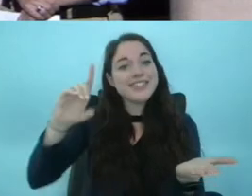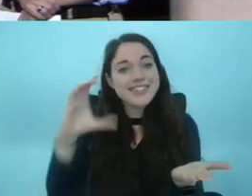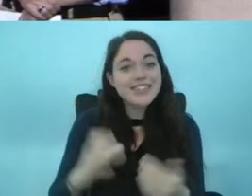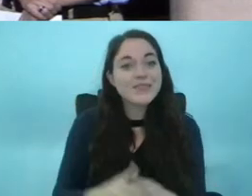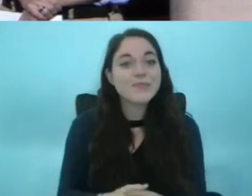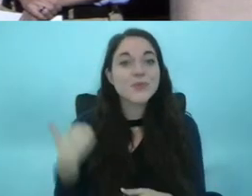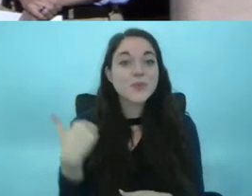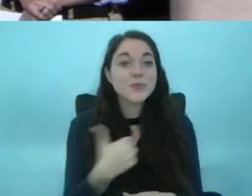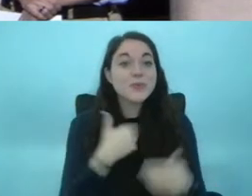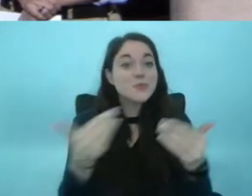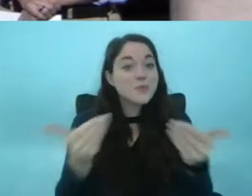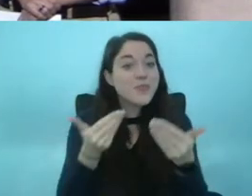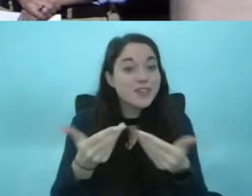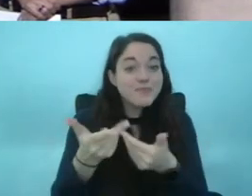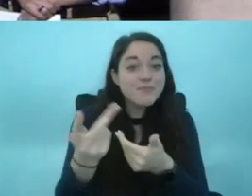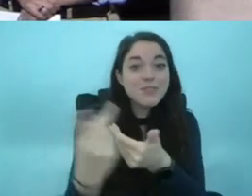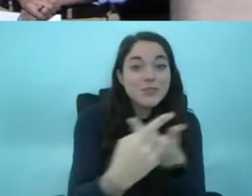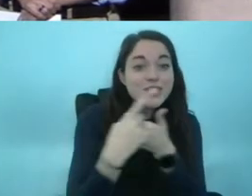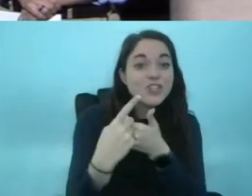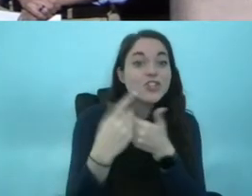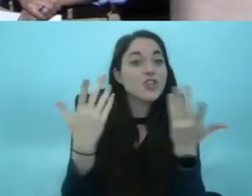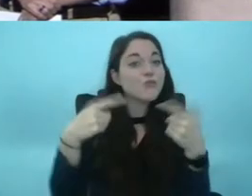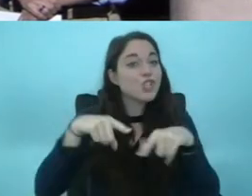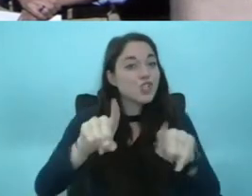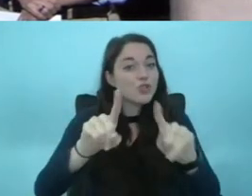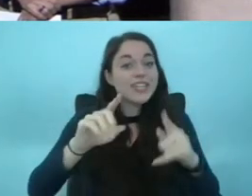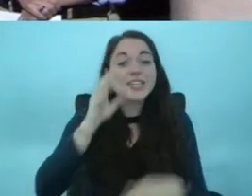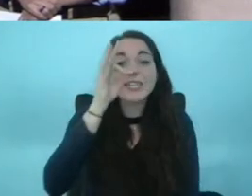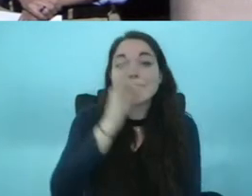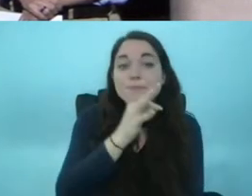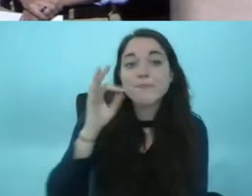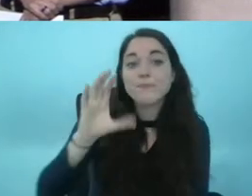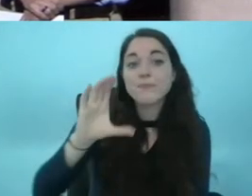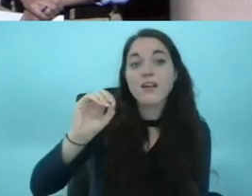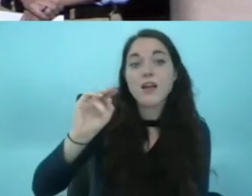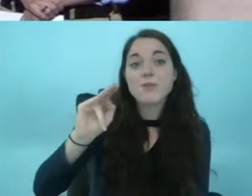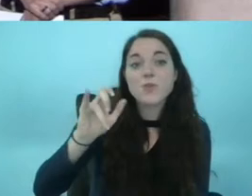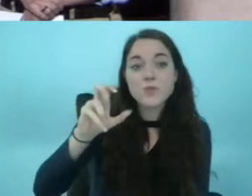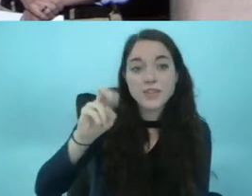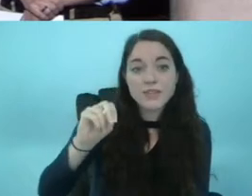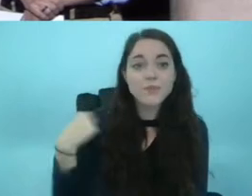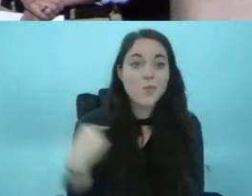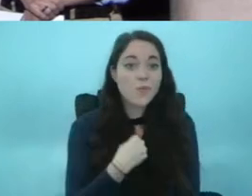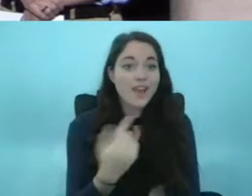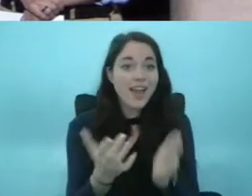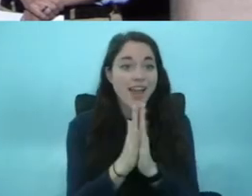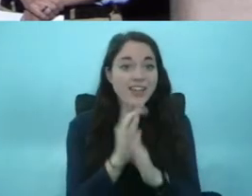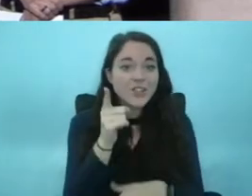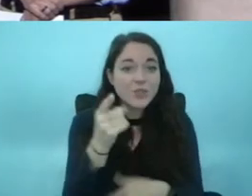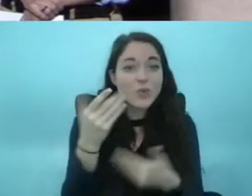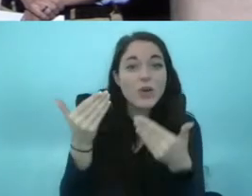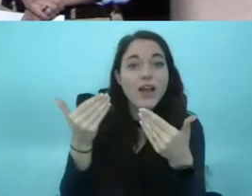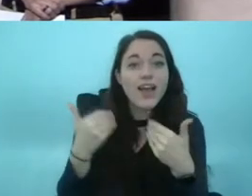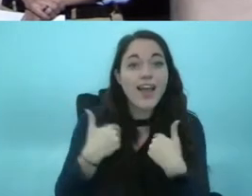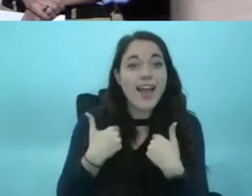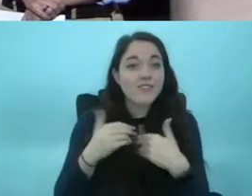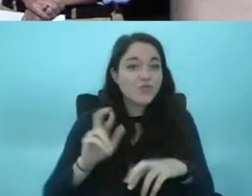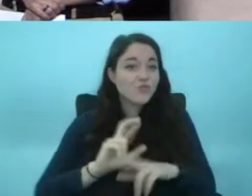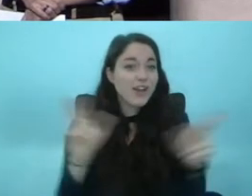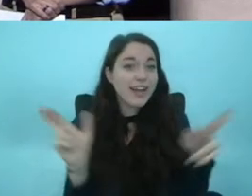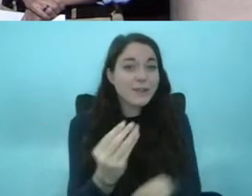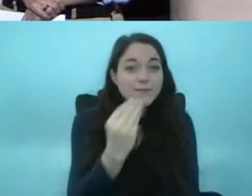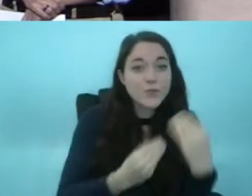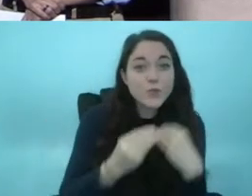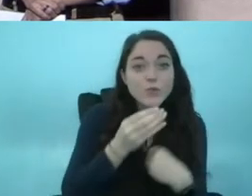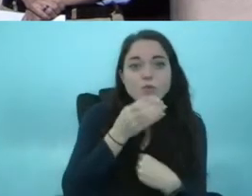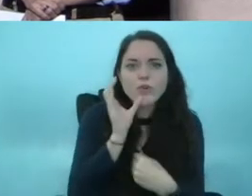welcome participation. And so during our communion time, we ask that you gather elements for communion. You can use what you have at